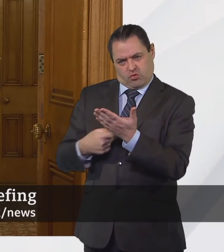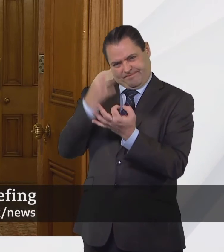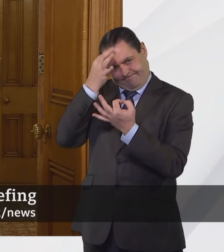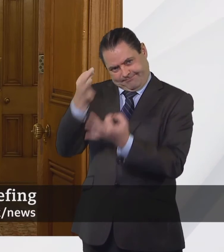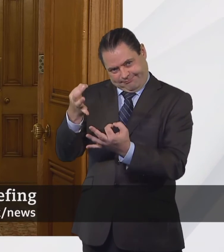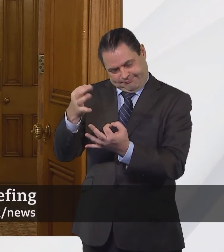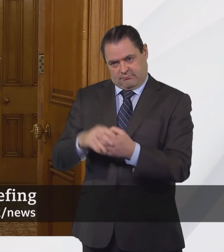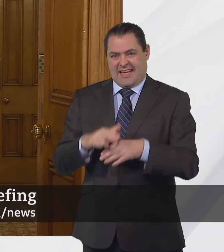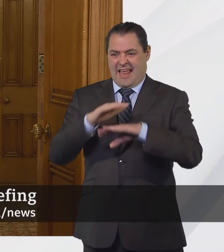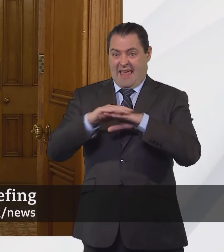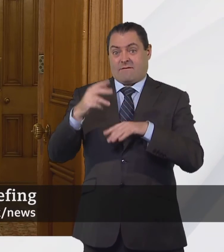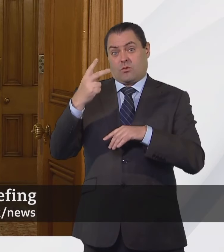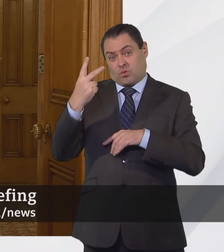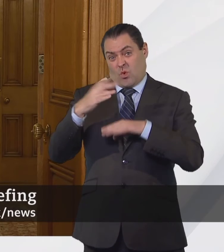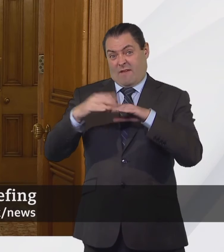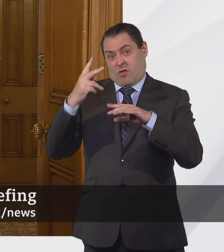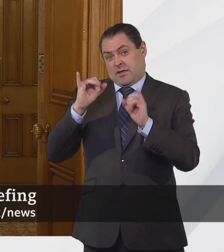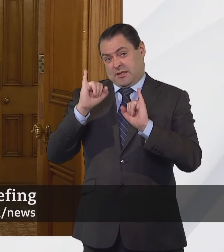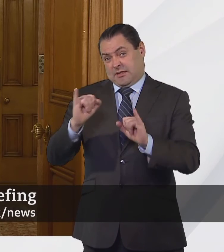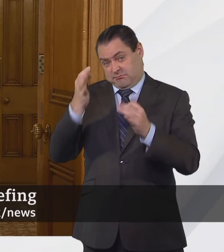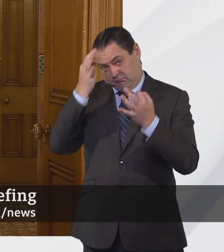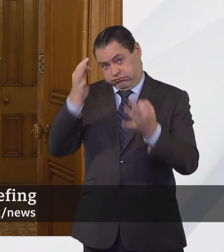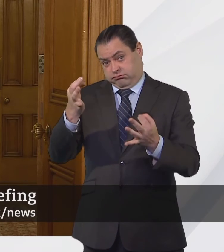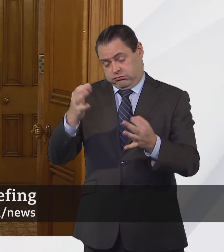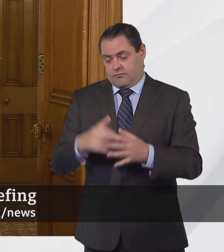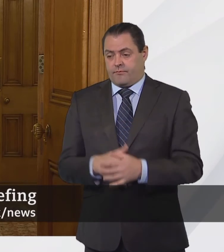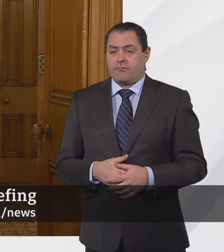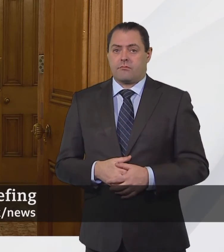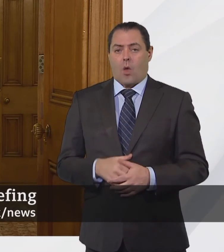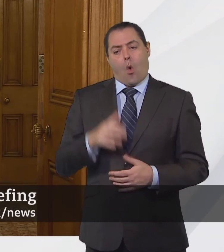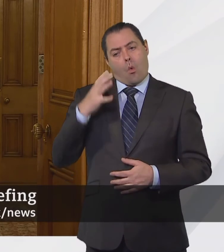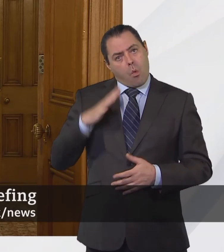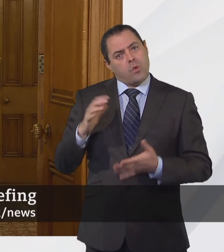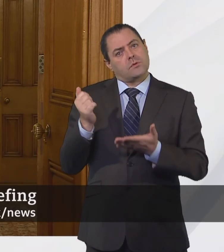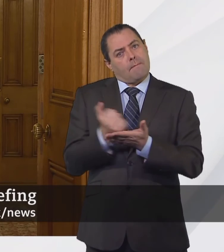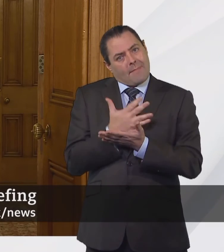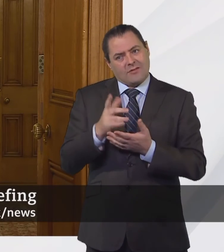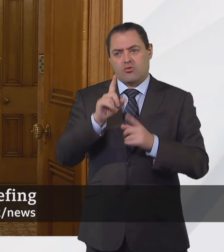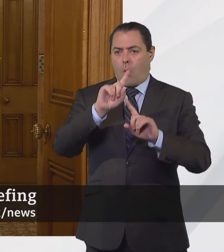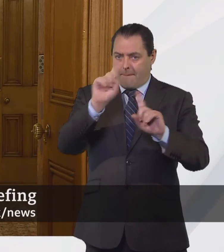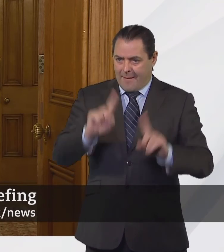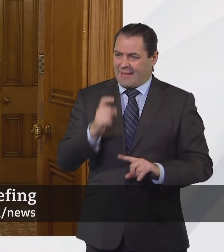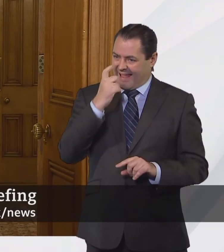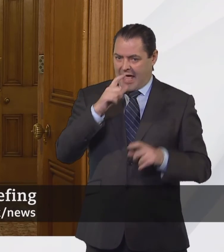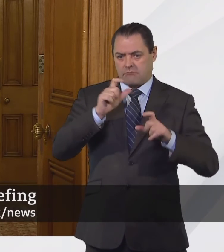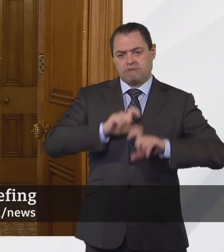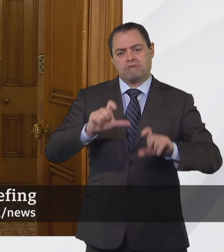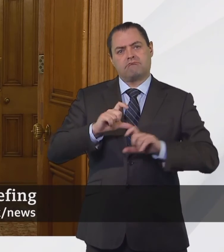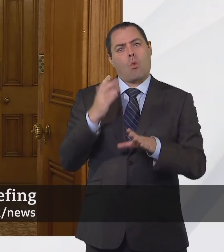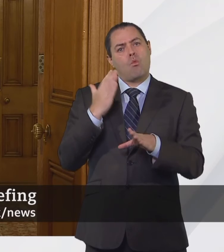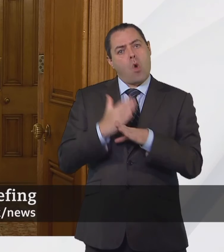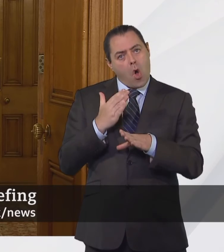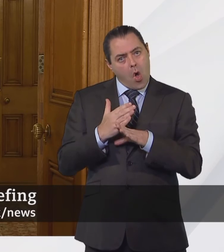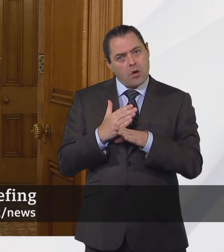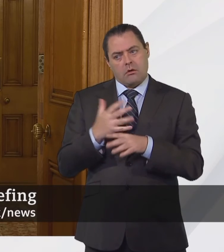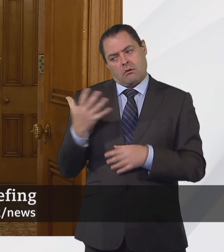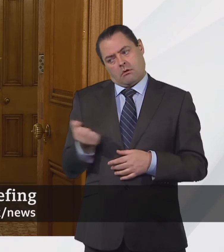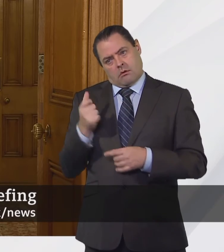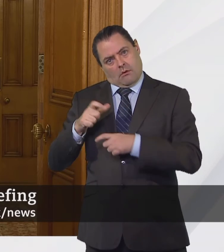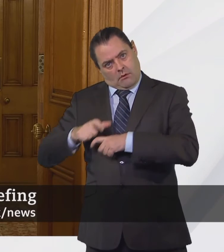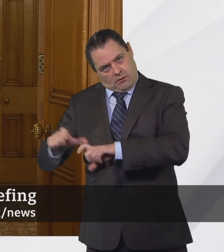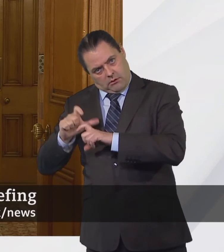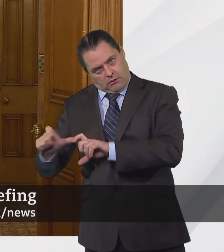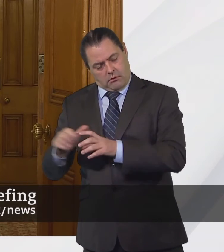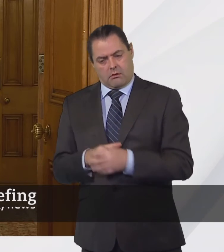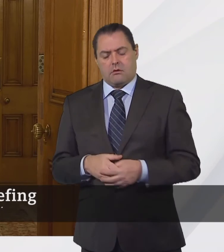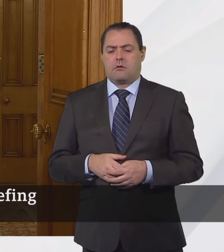continue taking every possible step to protect jobs and livelihoods across the UK. These tougher tiers strike